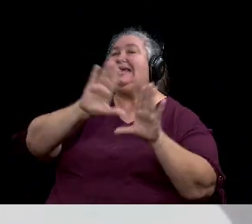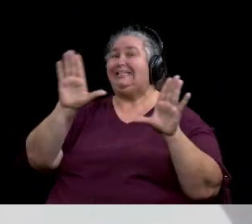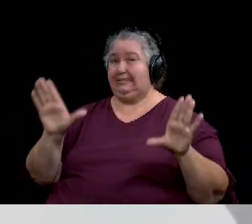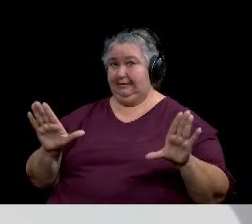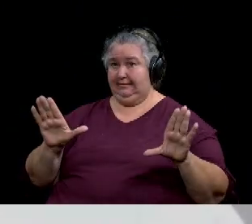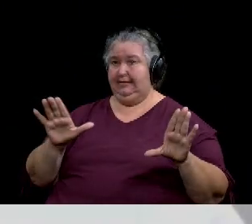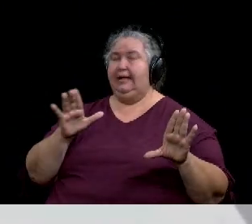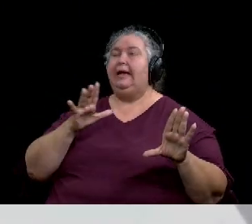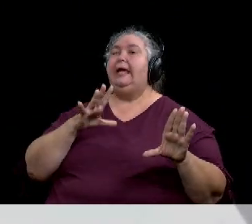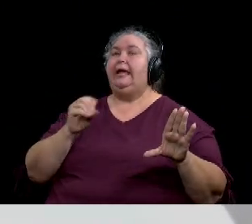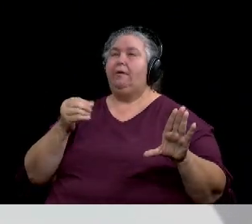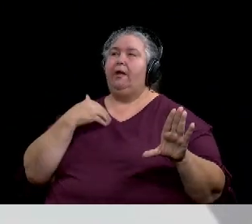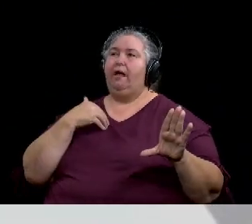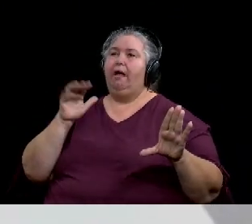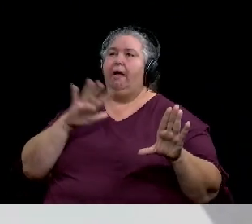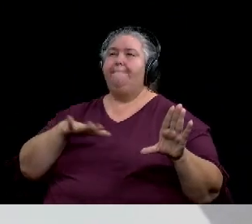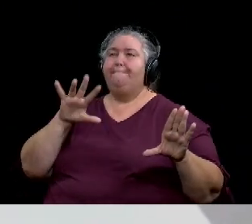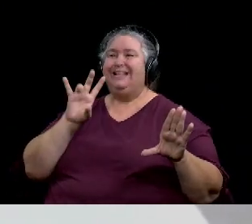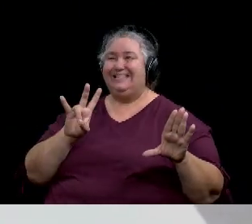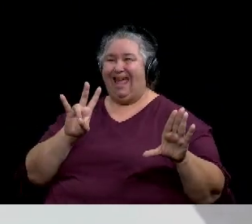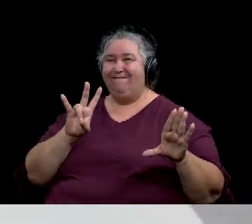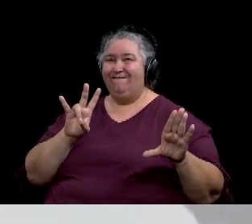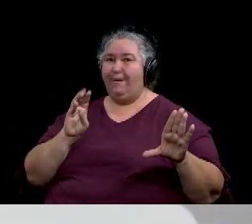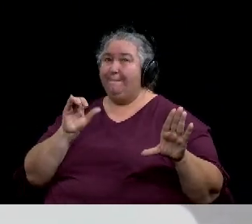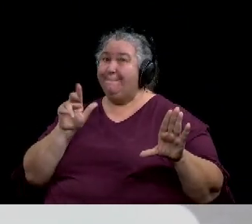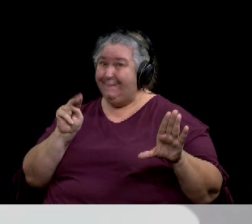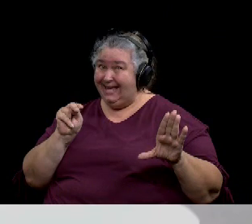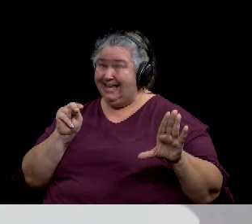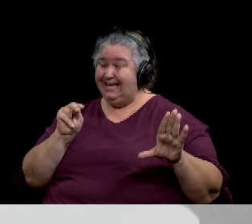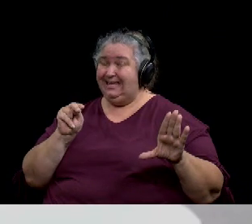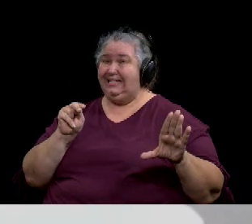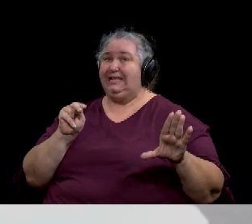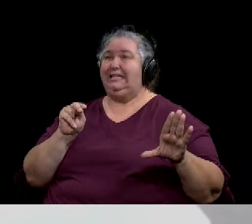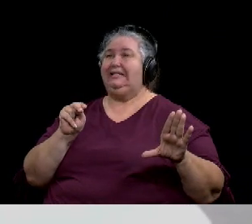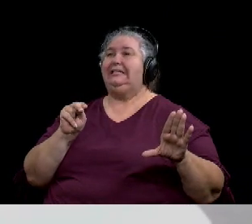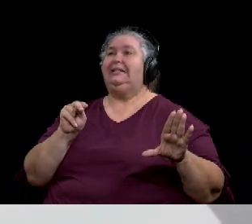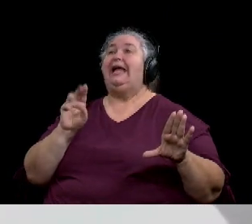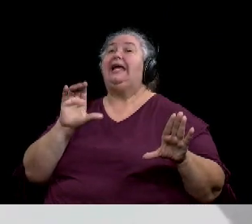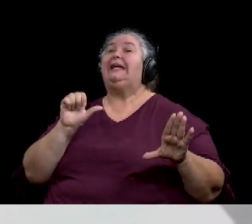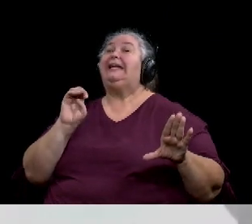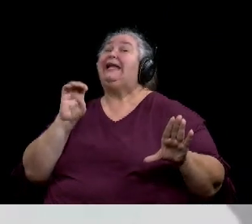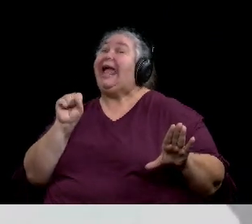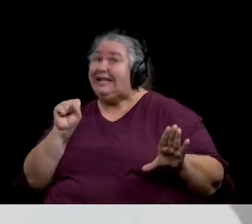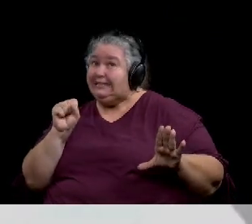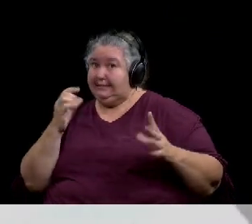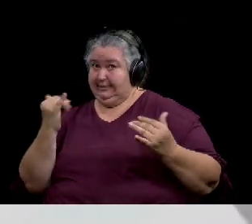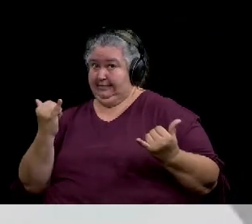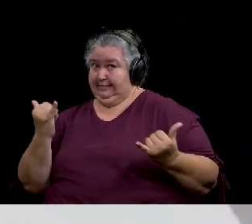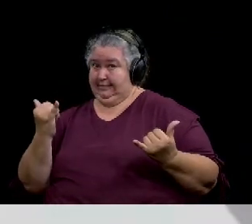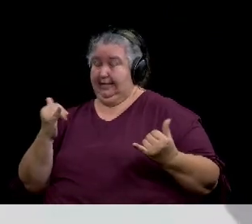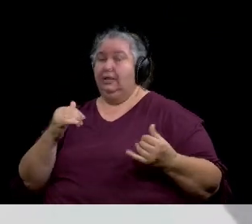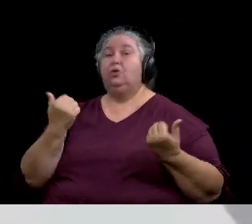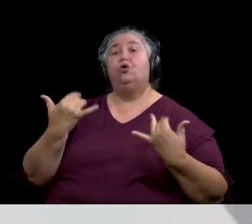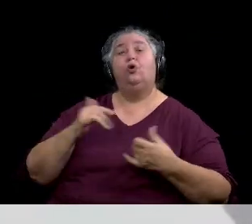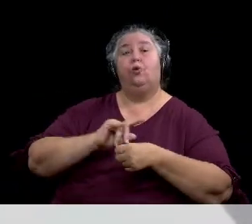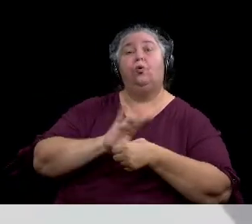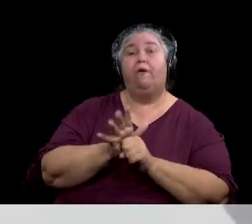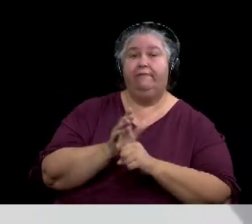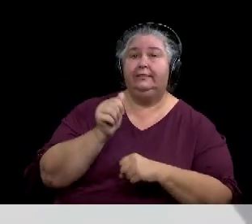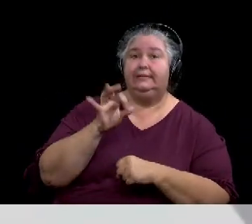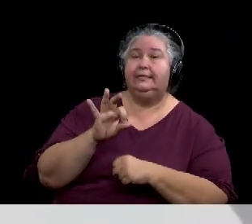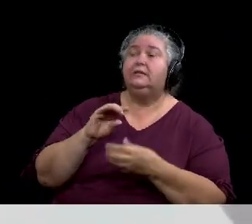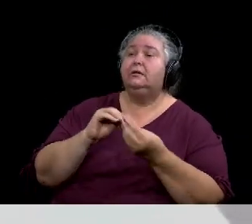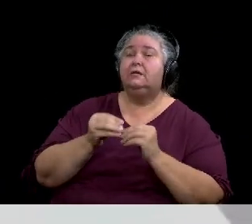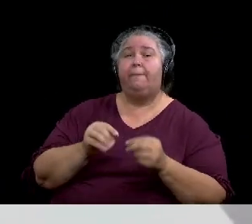and we've had about 7 million cases to date in the United States. So currently, COVID-19 is the number